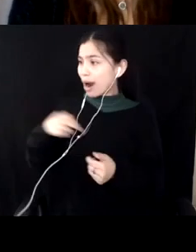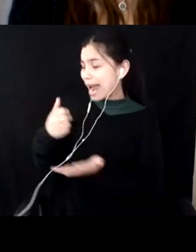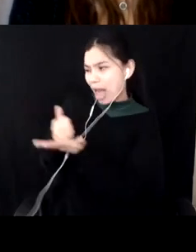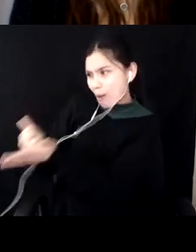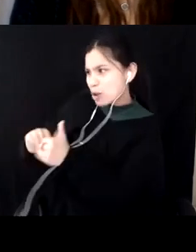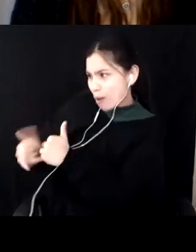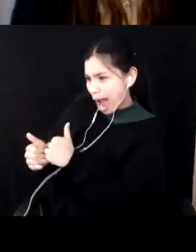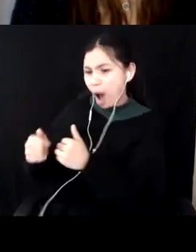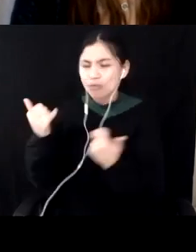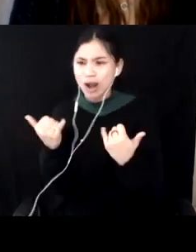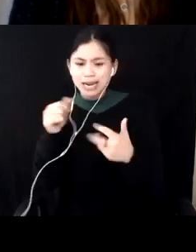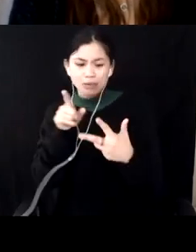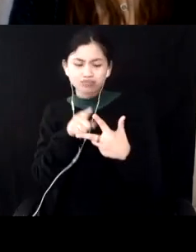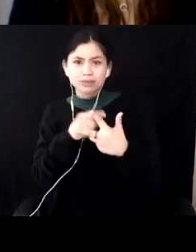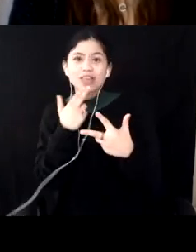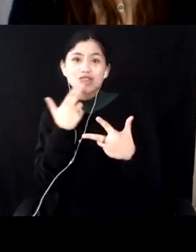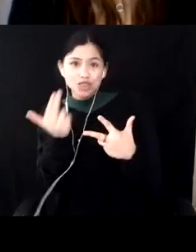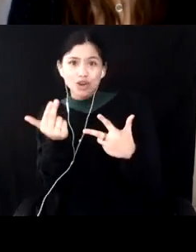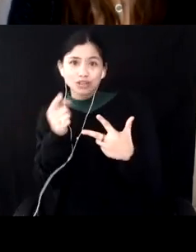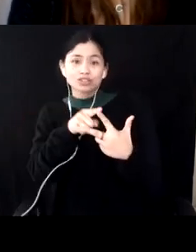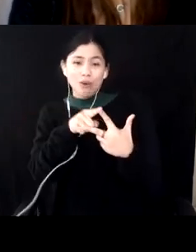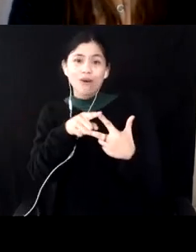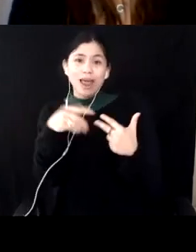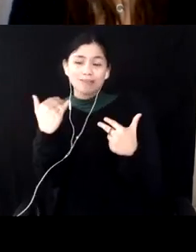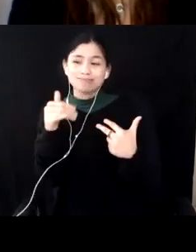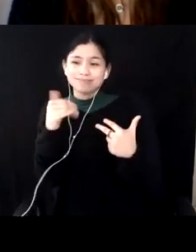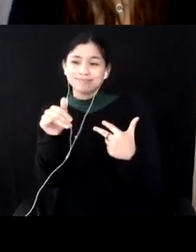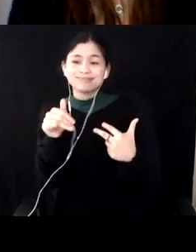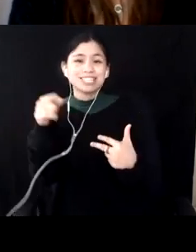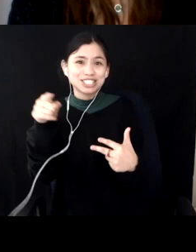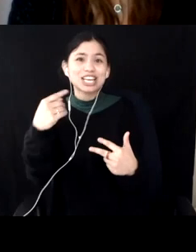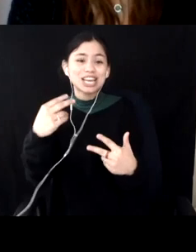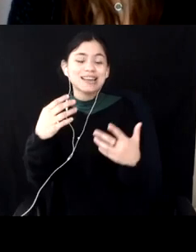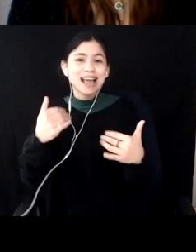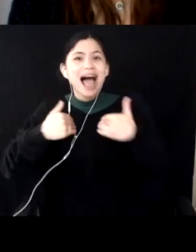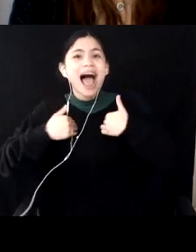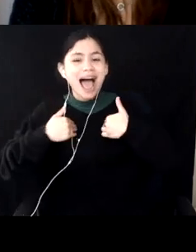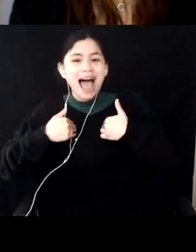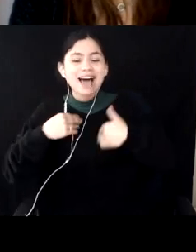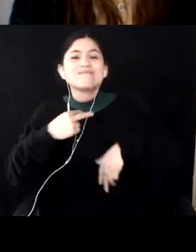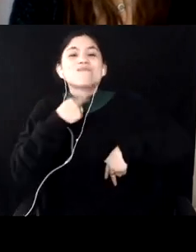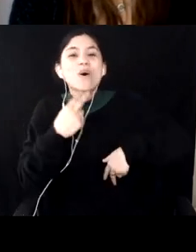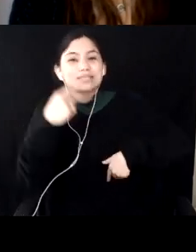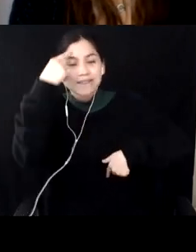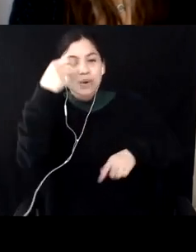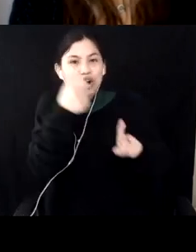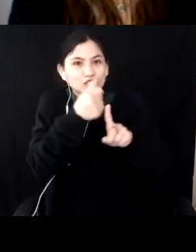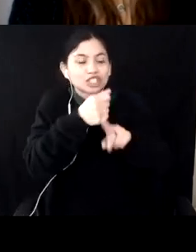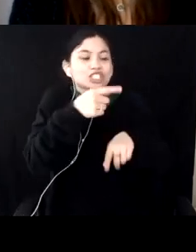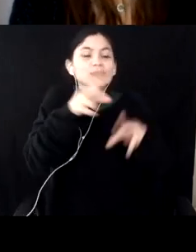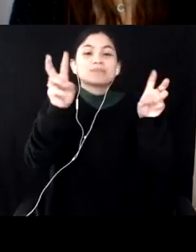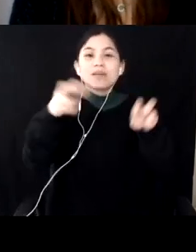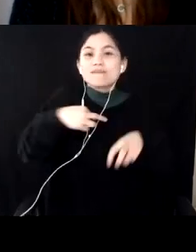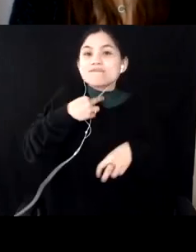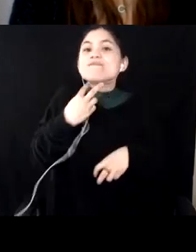is 13 now, so she definitely voices her